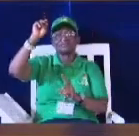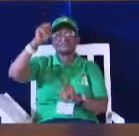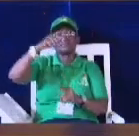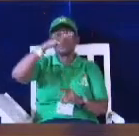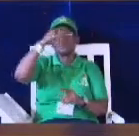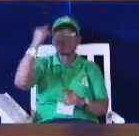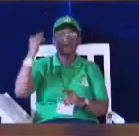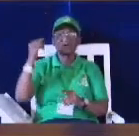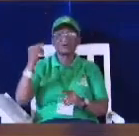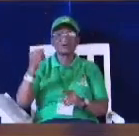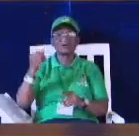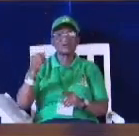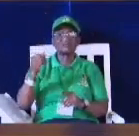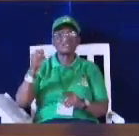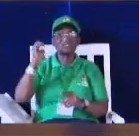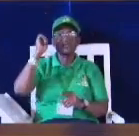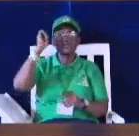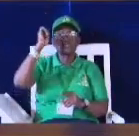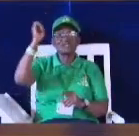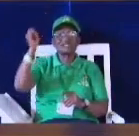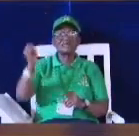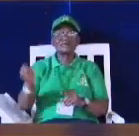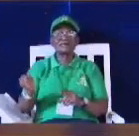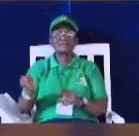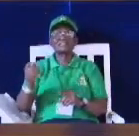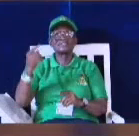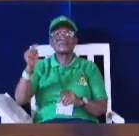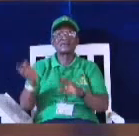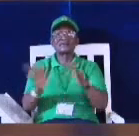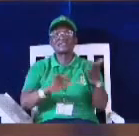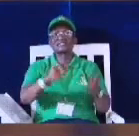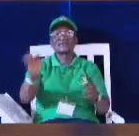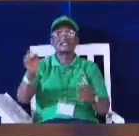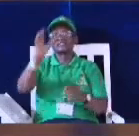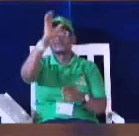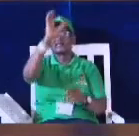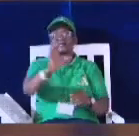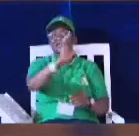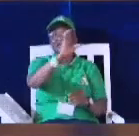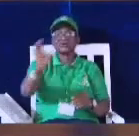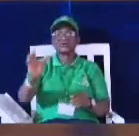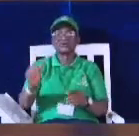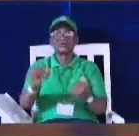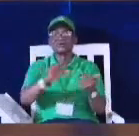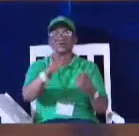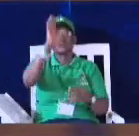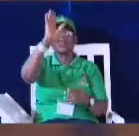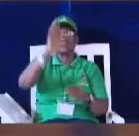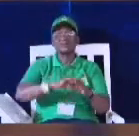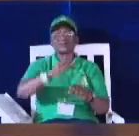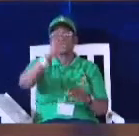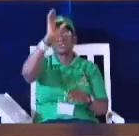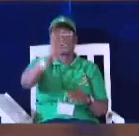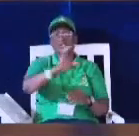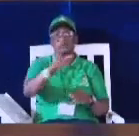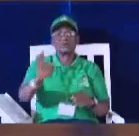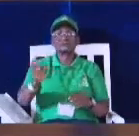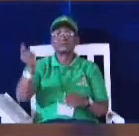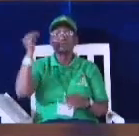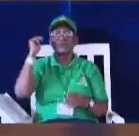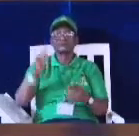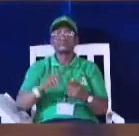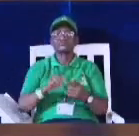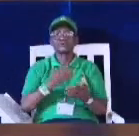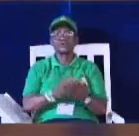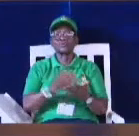Because he died on the cross, the shedding of the blood on the cross was to buy you salvation